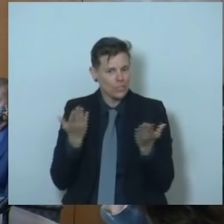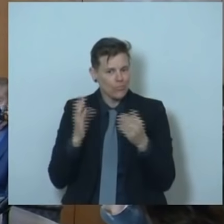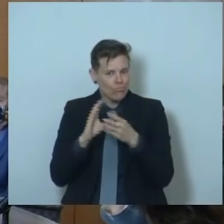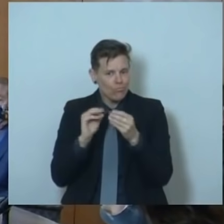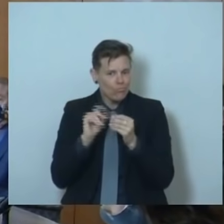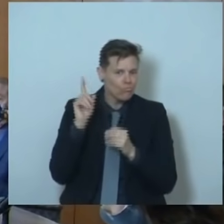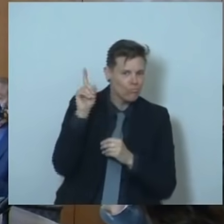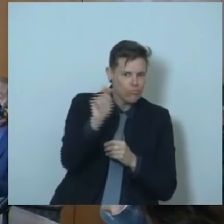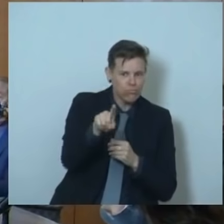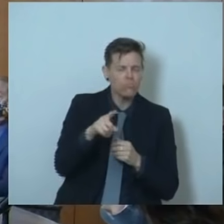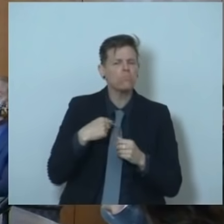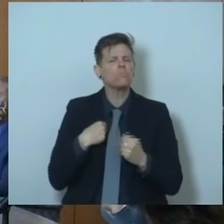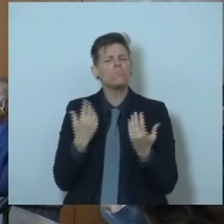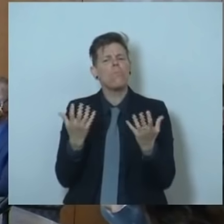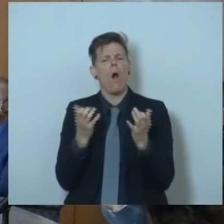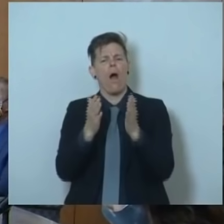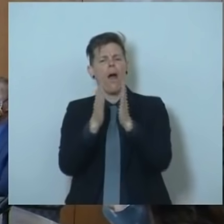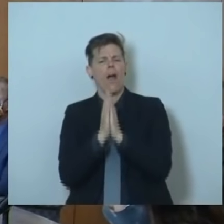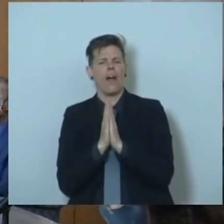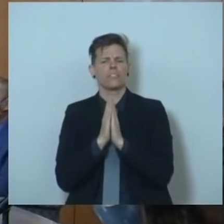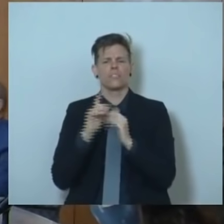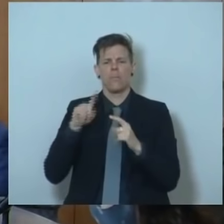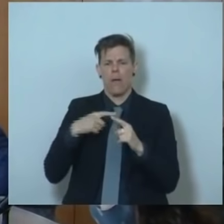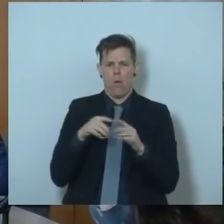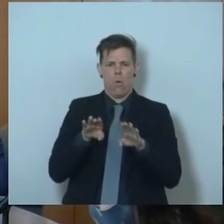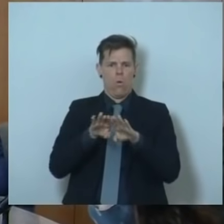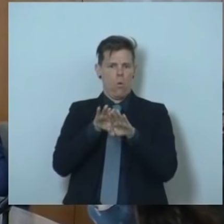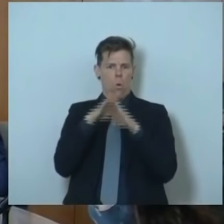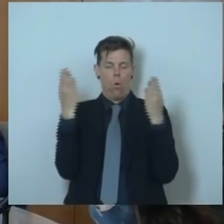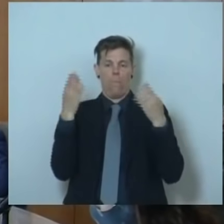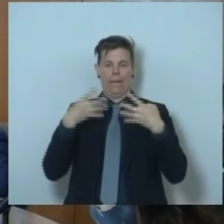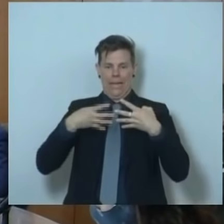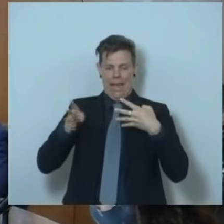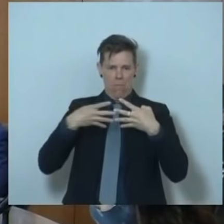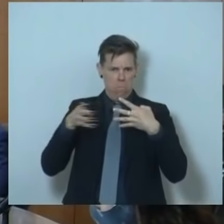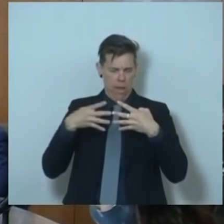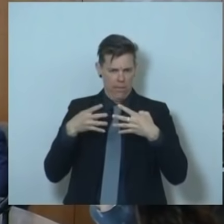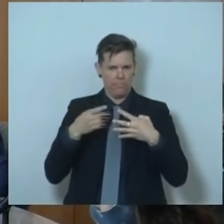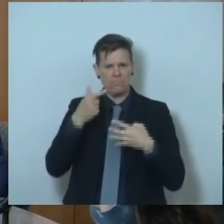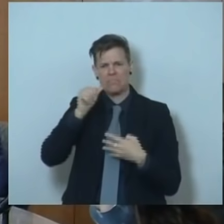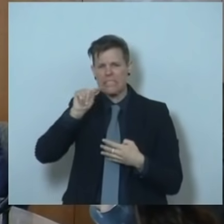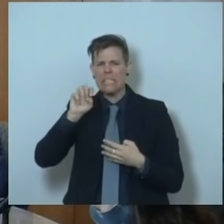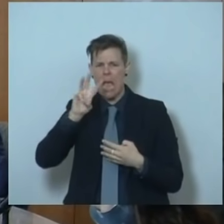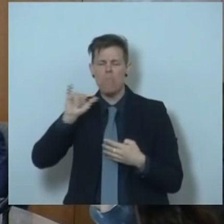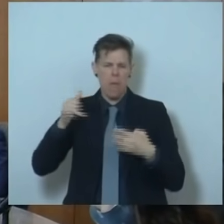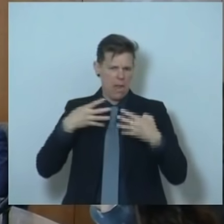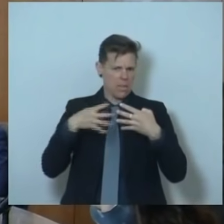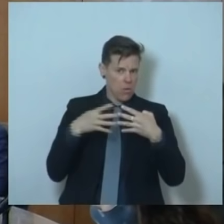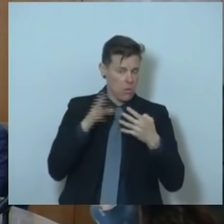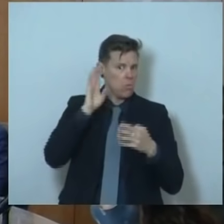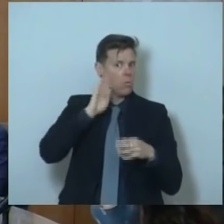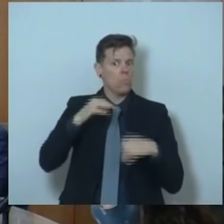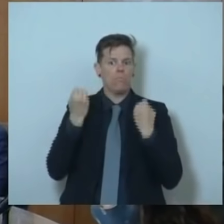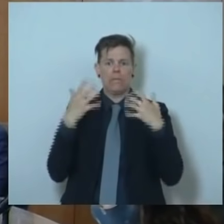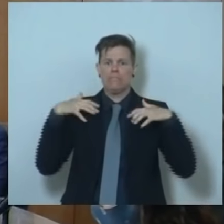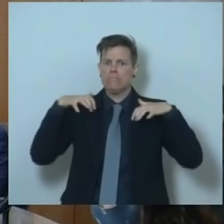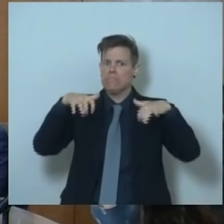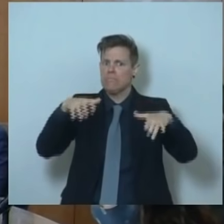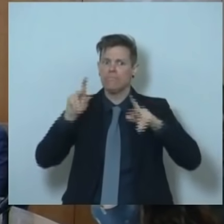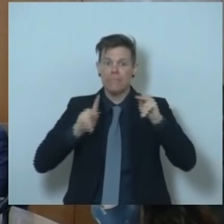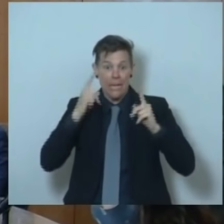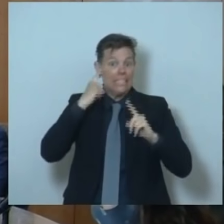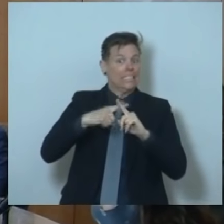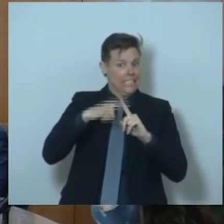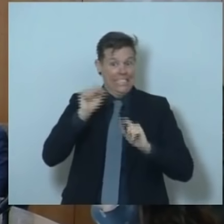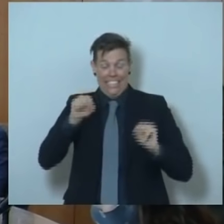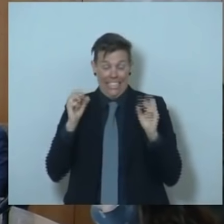the reopening, so to speak. It's clear that a lot of New Mexicans have their hopes up for sort of a limited fashion of